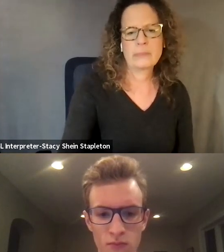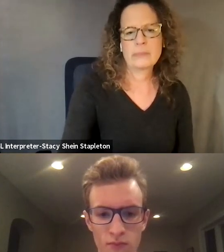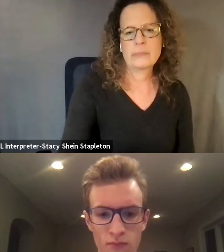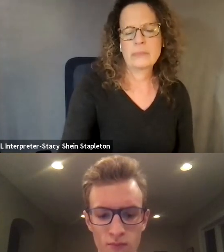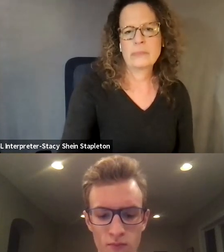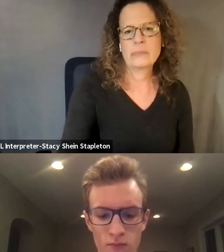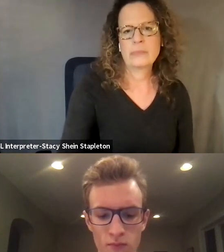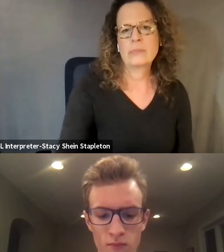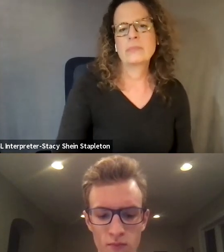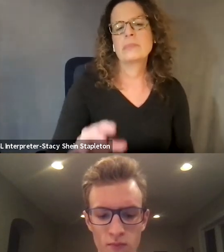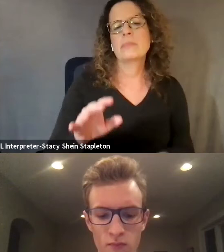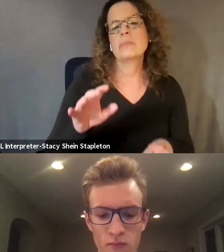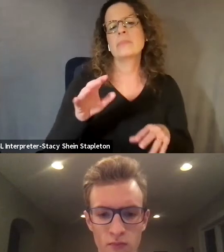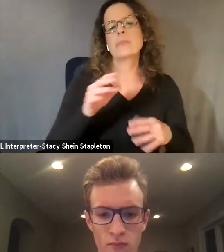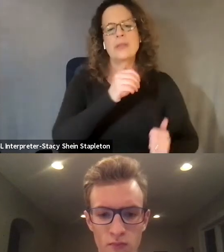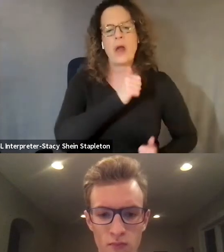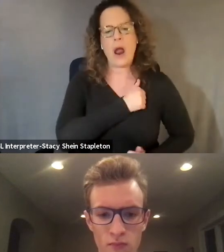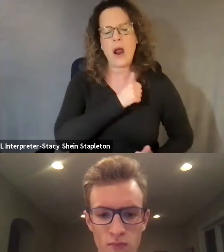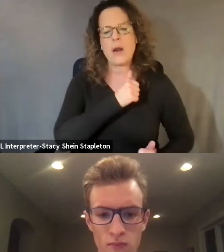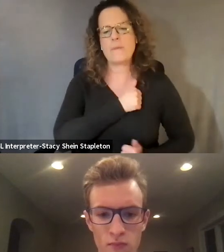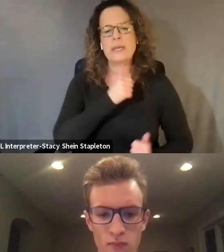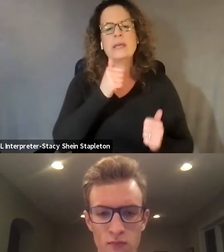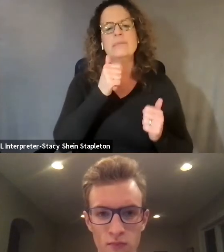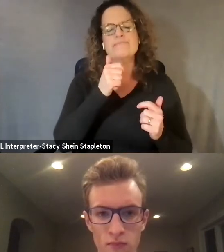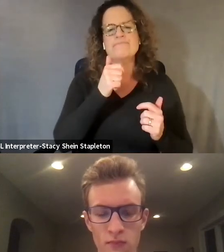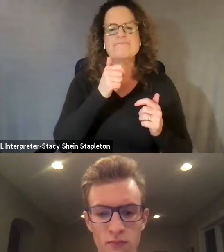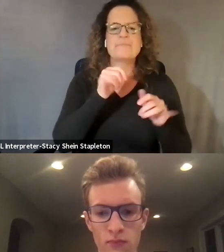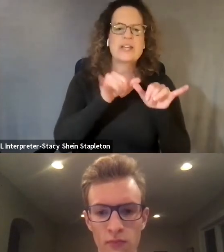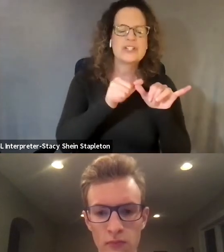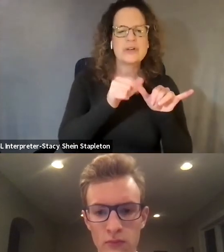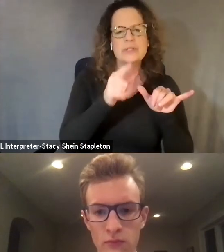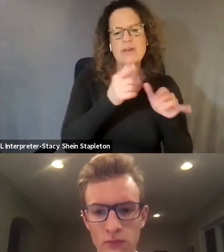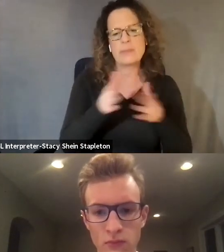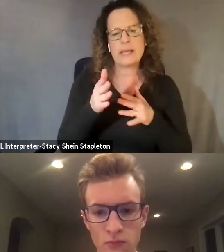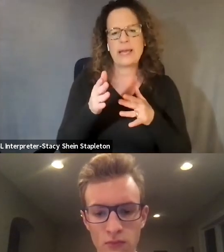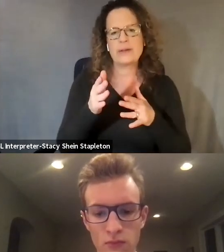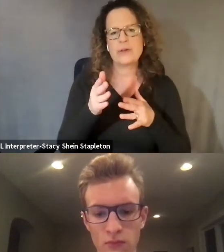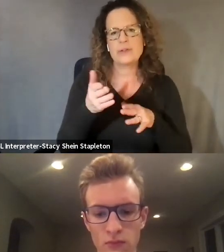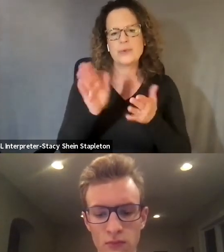Bubbly Creek. Are you aware of this? What are its chances?